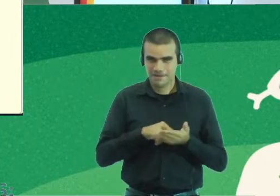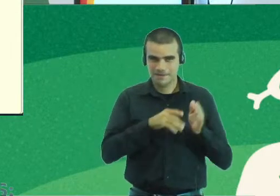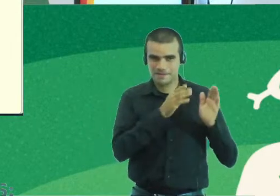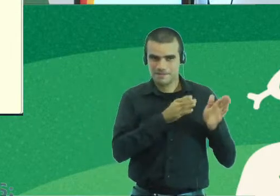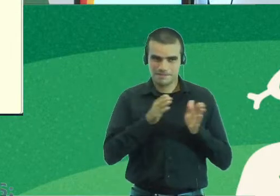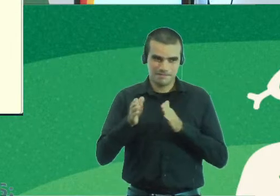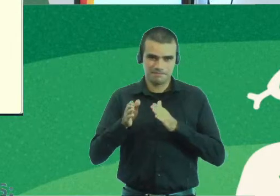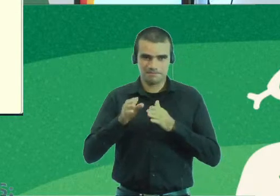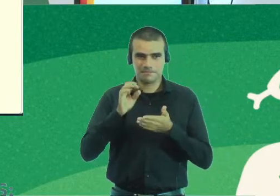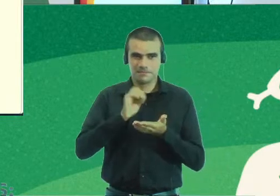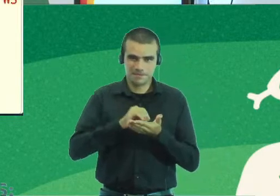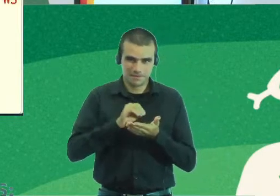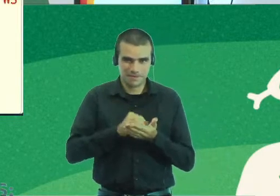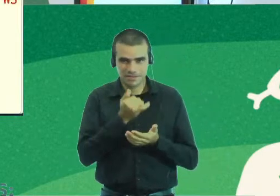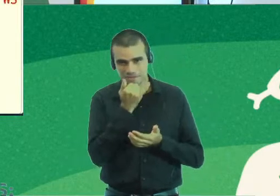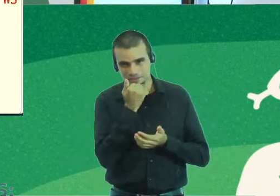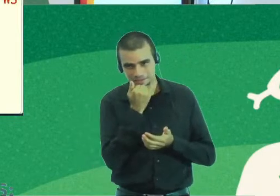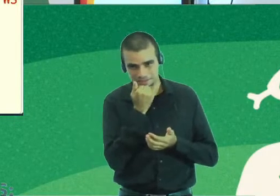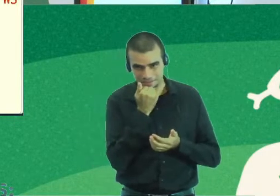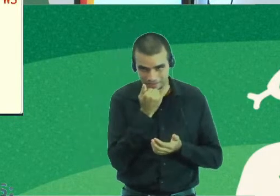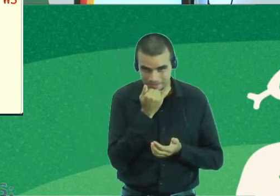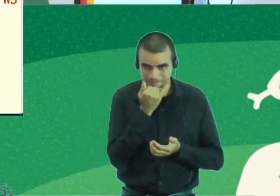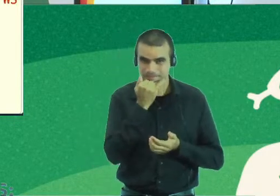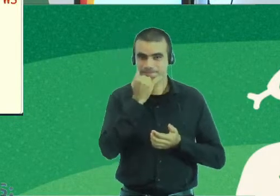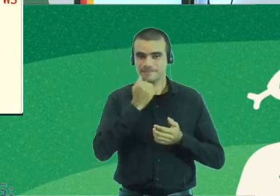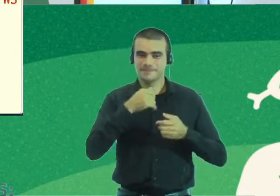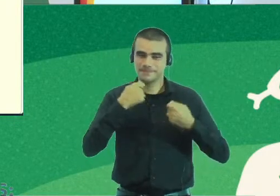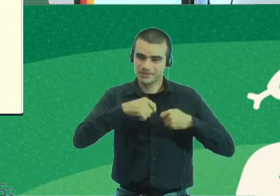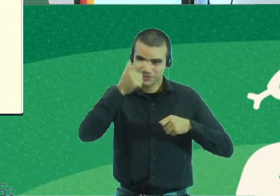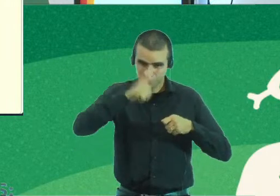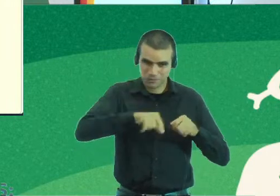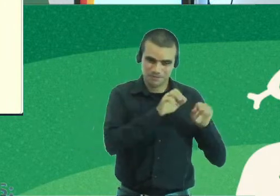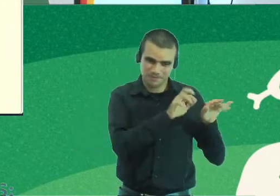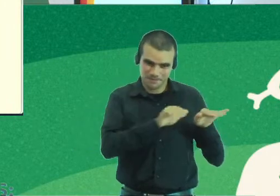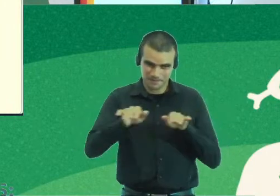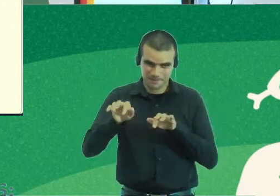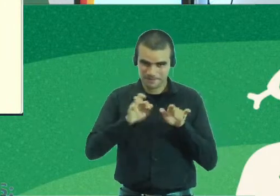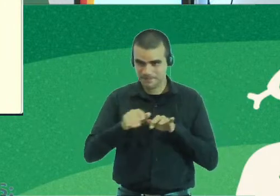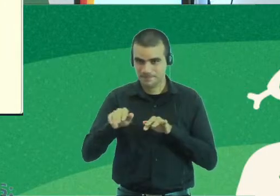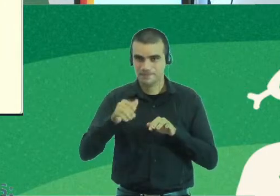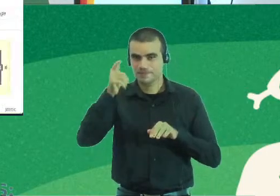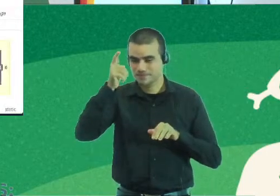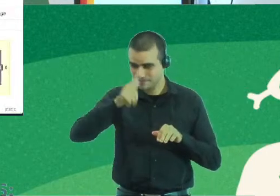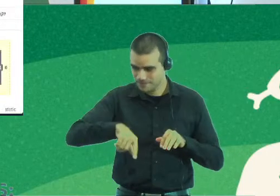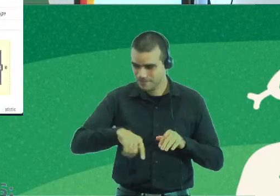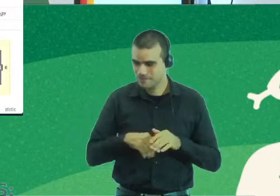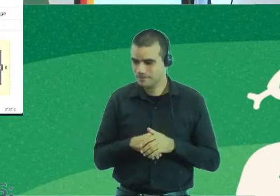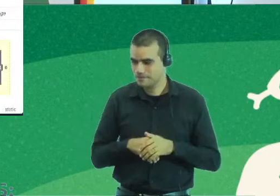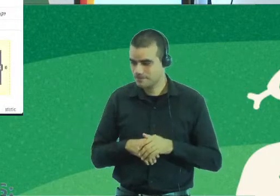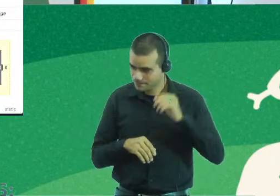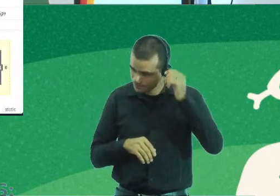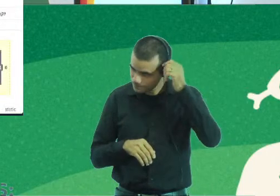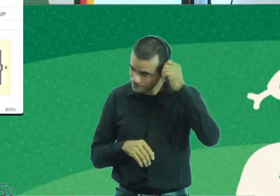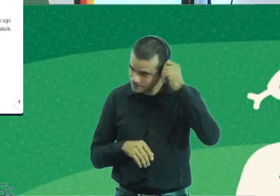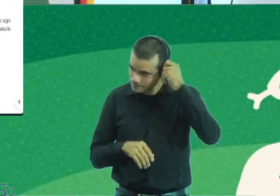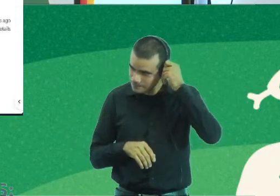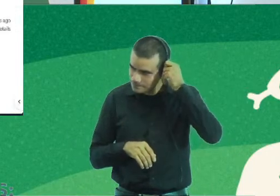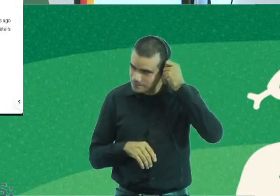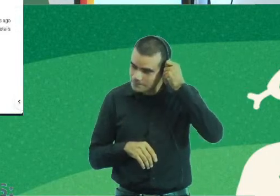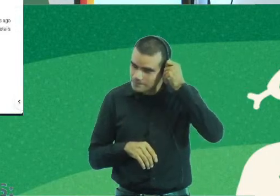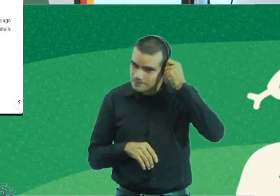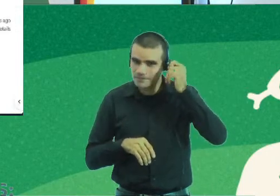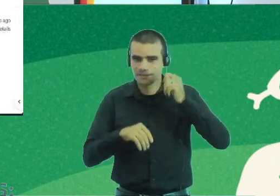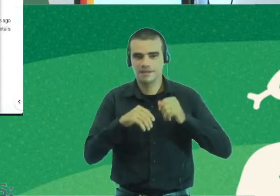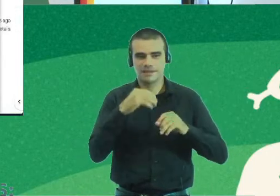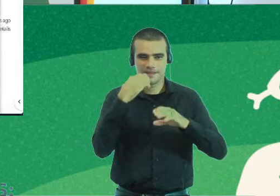that. I gotta reset that. Okay, now if you send another email, you should get it.